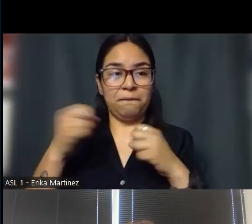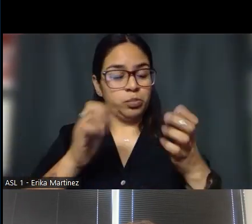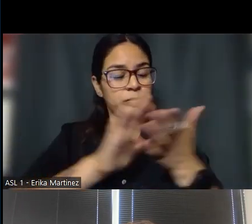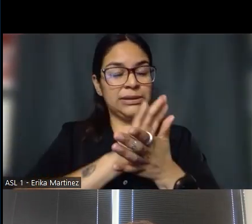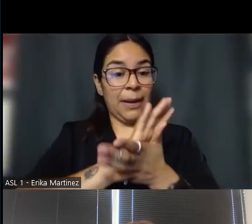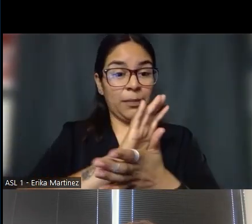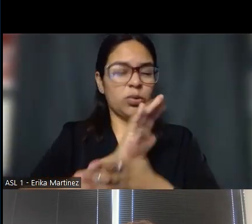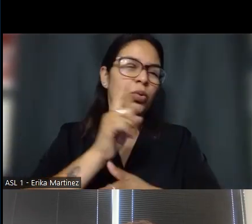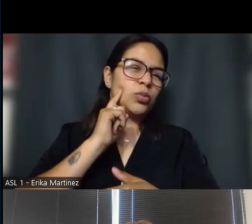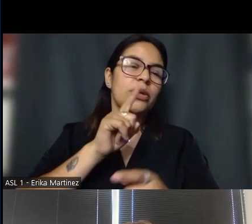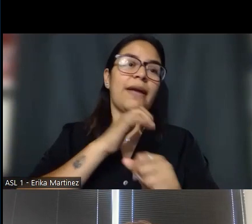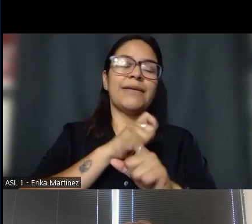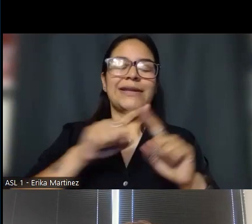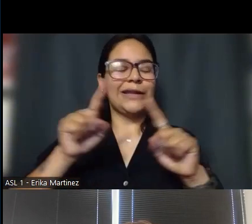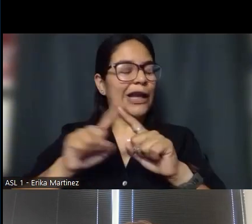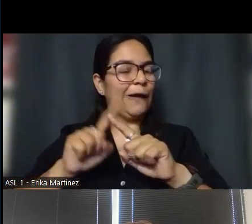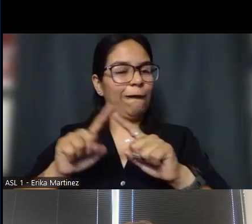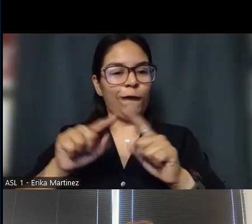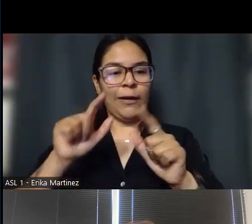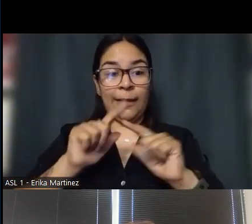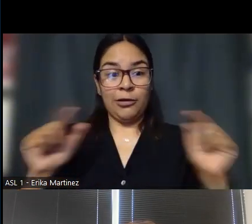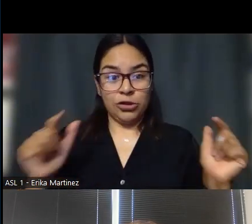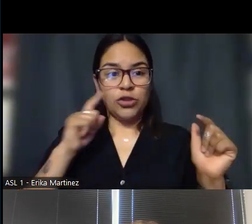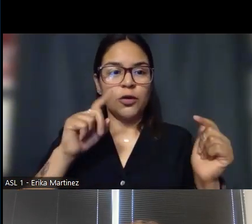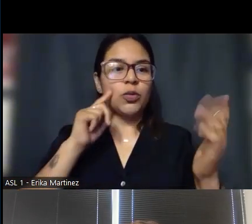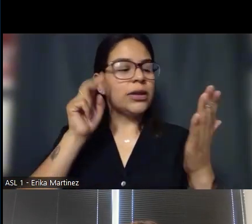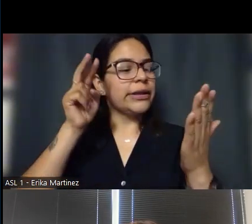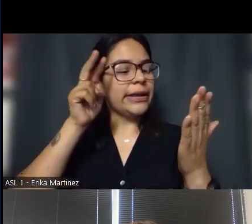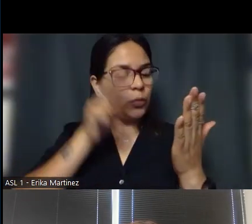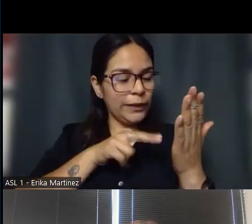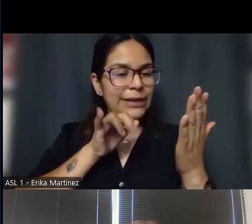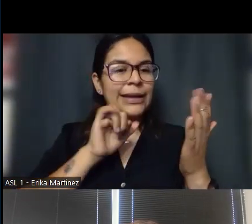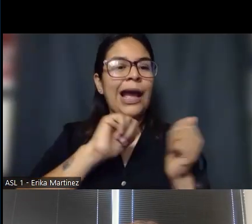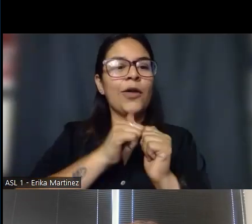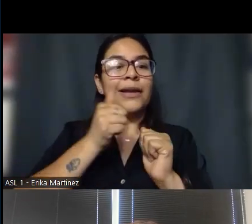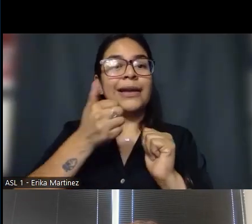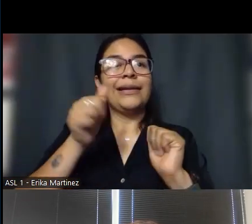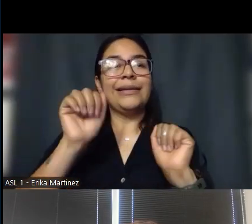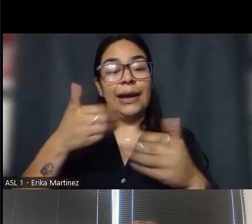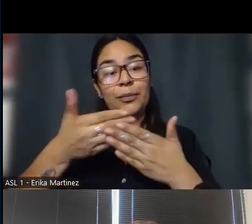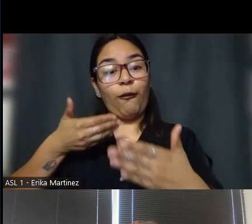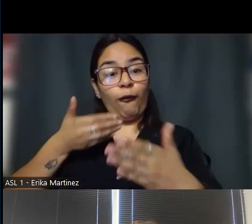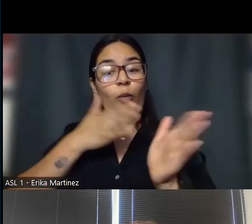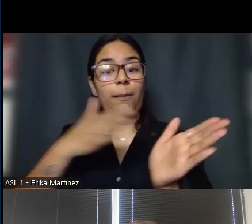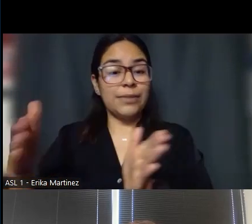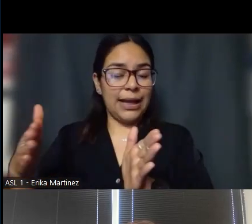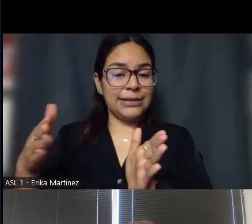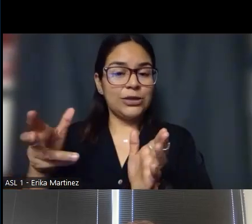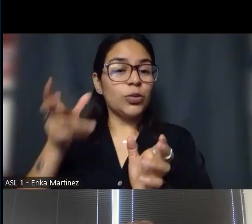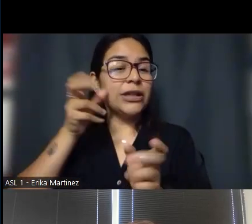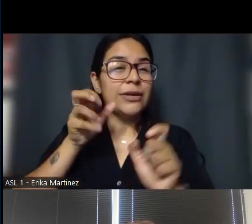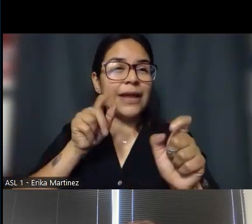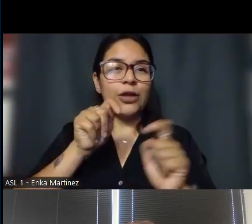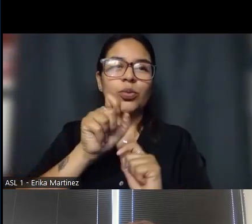ensure and empower older adults and adults with disabilities to do their advanced planning. Hearing about the tools and hearing it from a